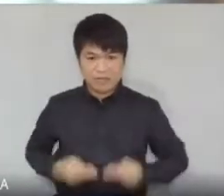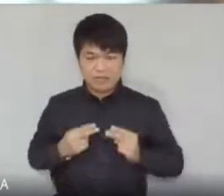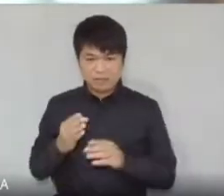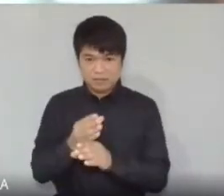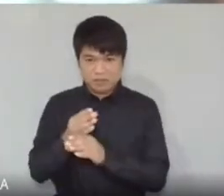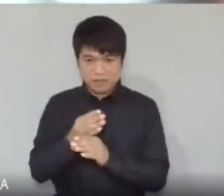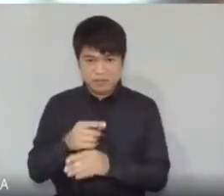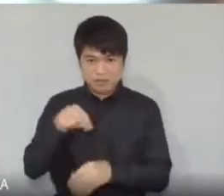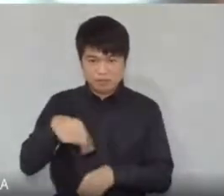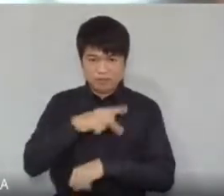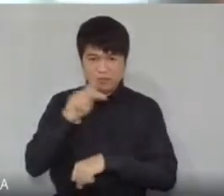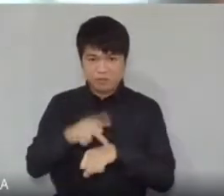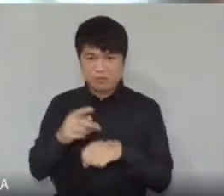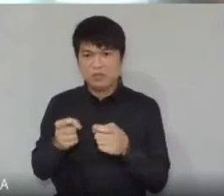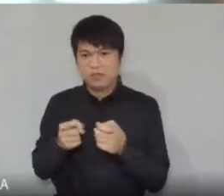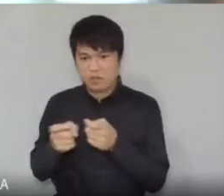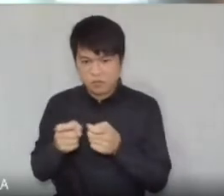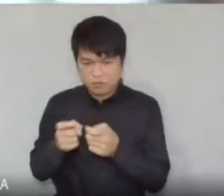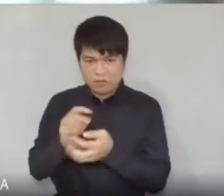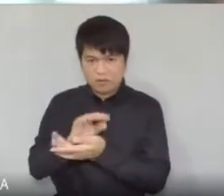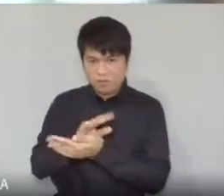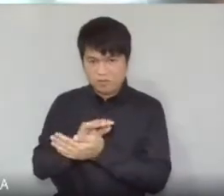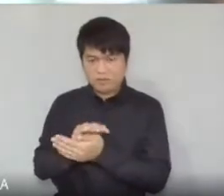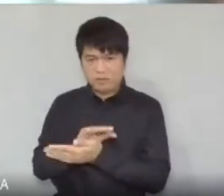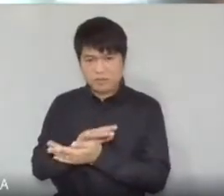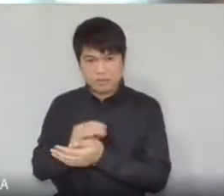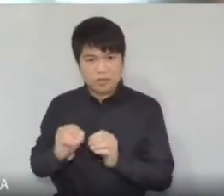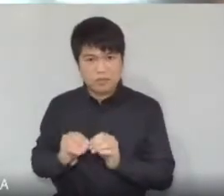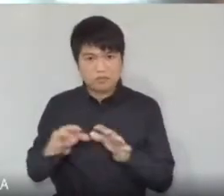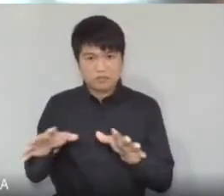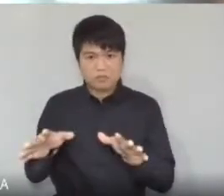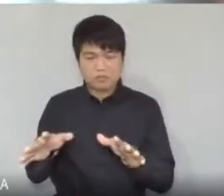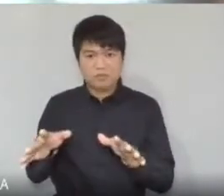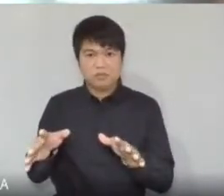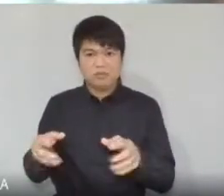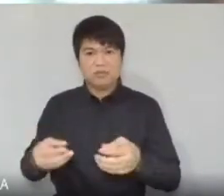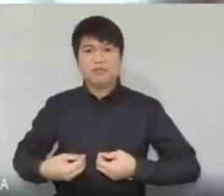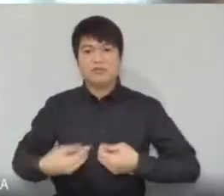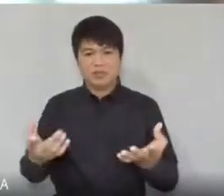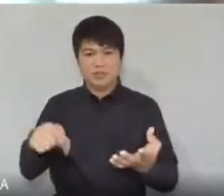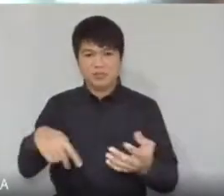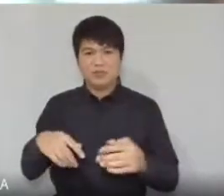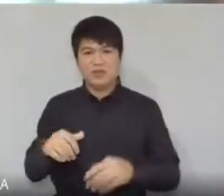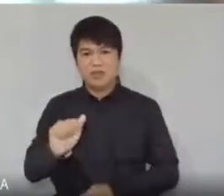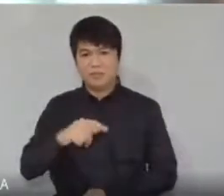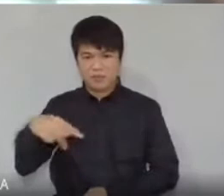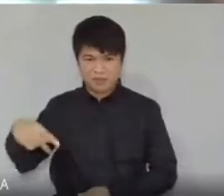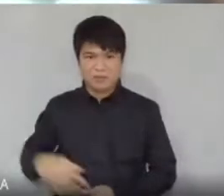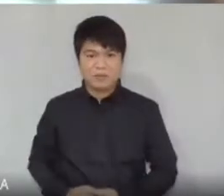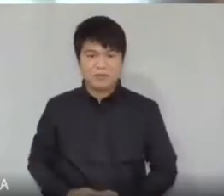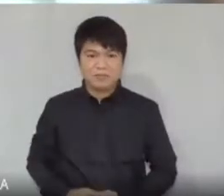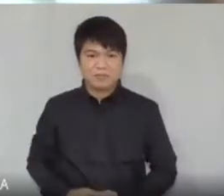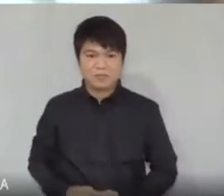support of many institutions and policies that enabled us to put them in practice. With